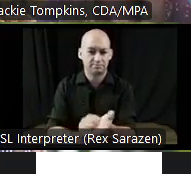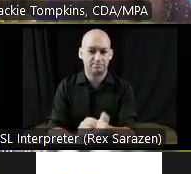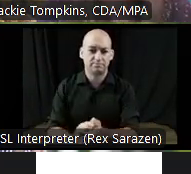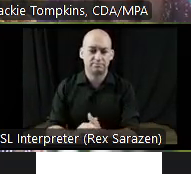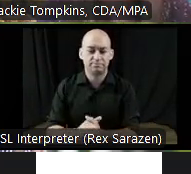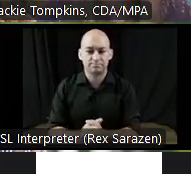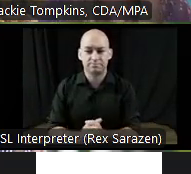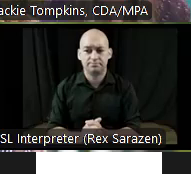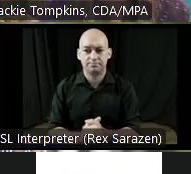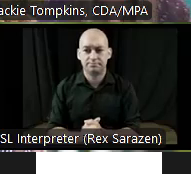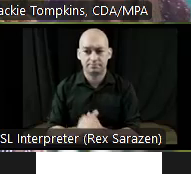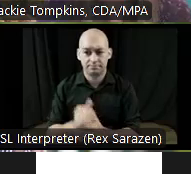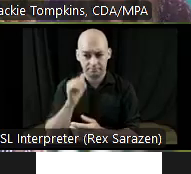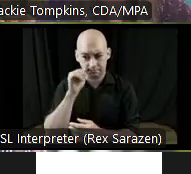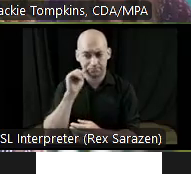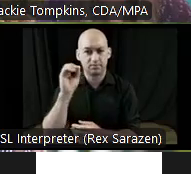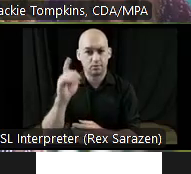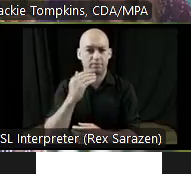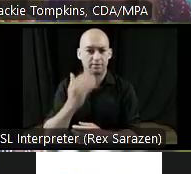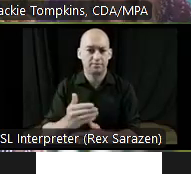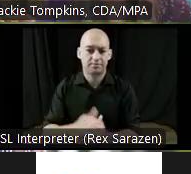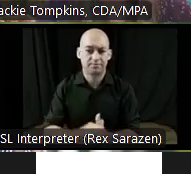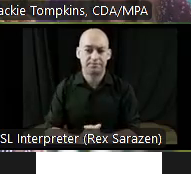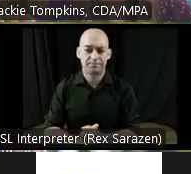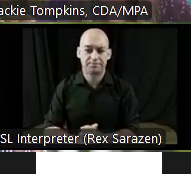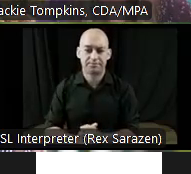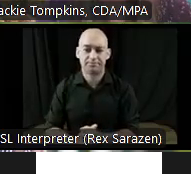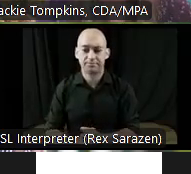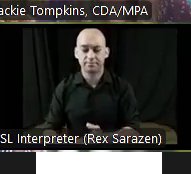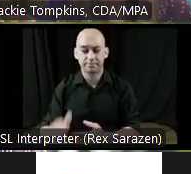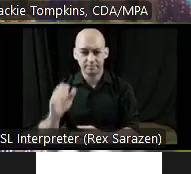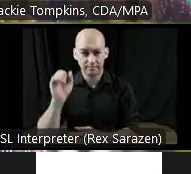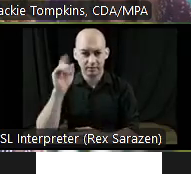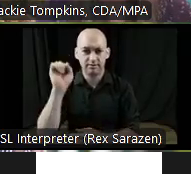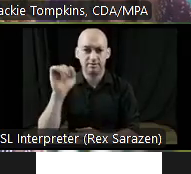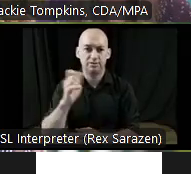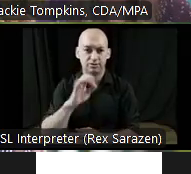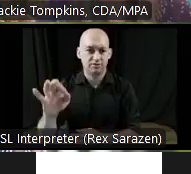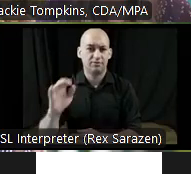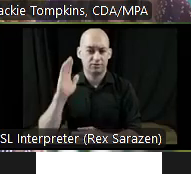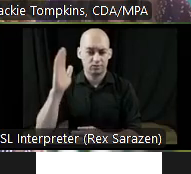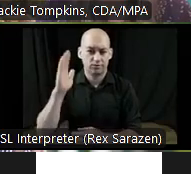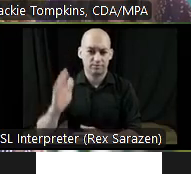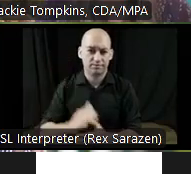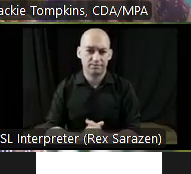CDA update your name. Okay, thank you. Okay. I got you, Jeff. I'm doing it.